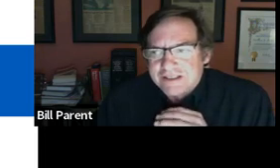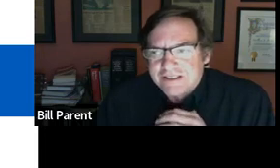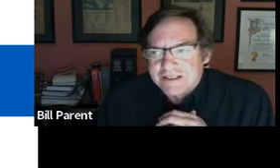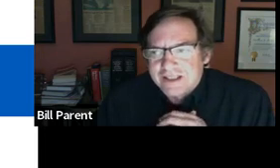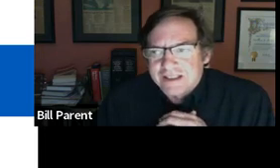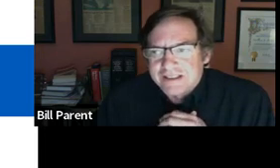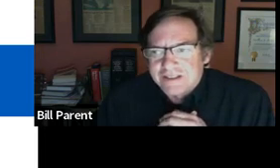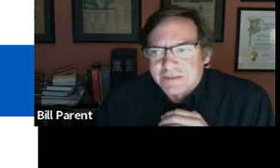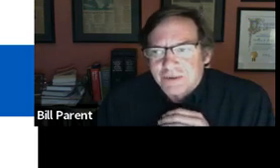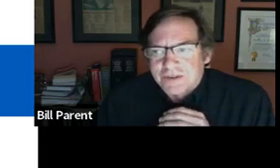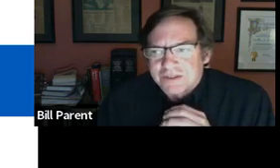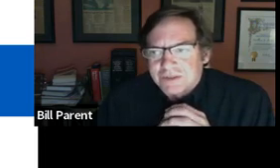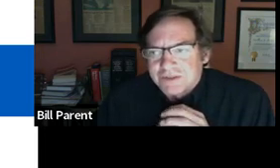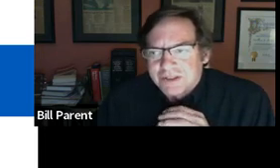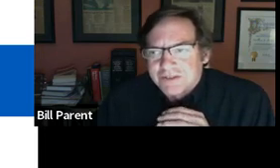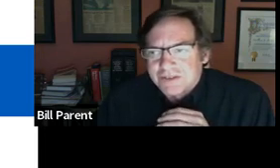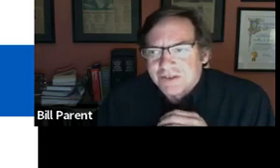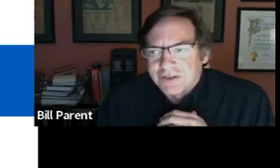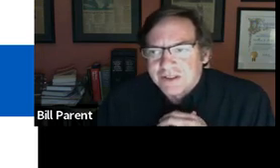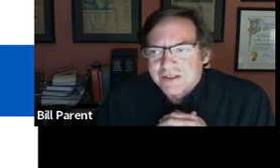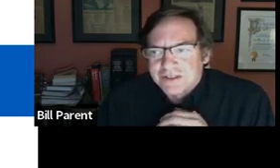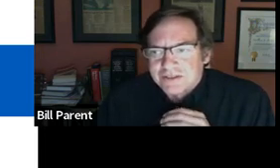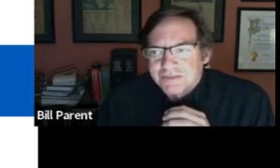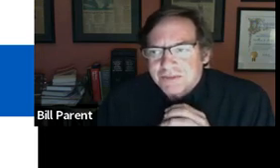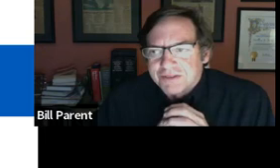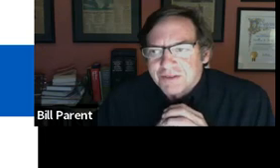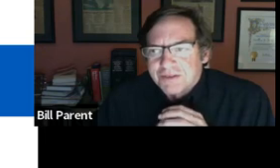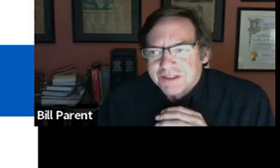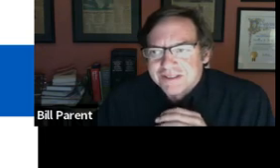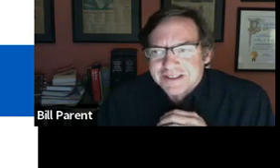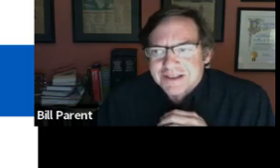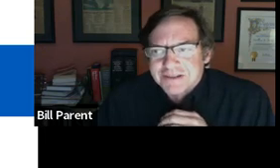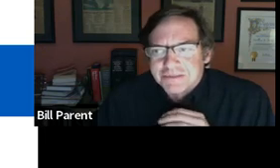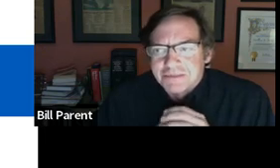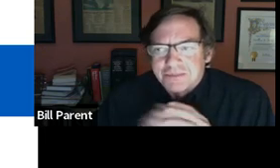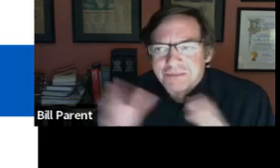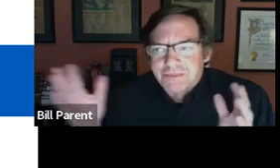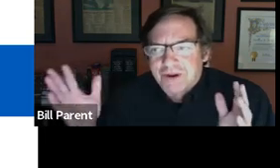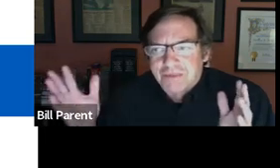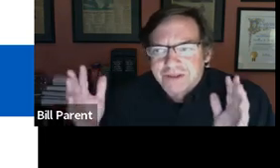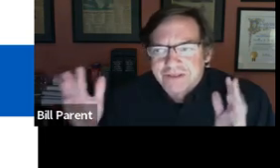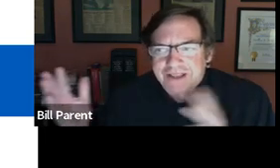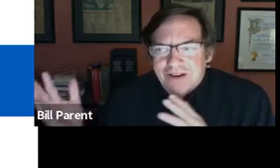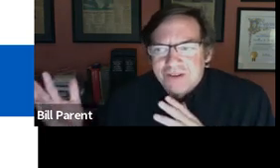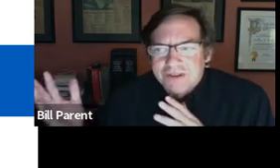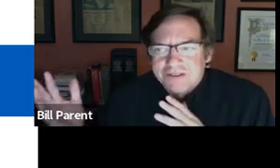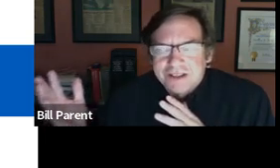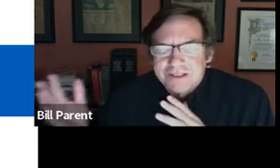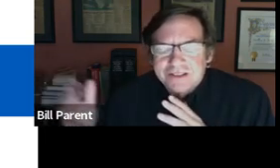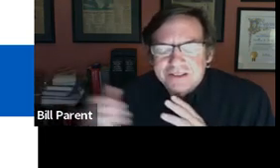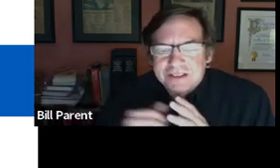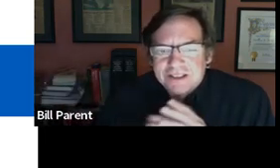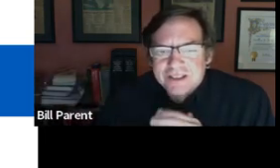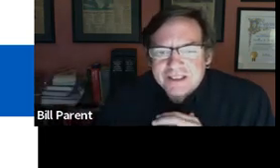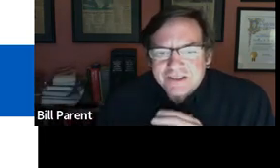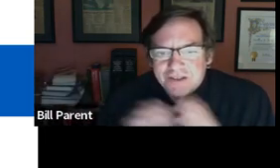it's easy to say, the person who's here for 2 weeks or 3 or 4 weeks, but to get all the way to